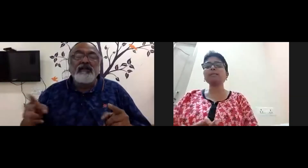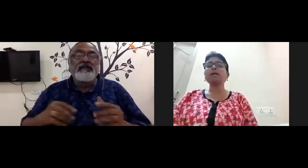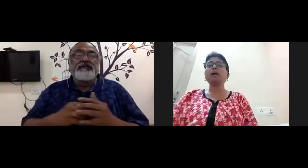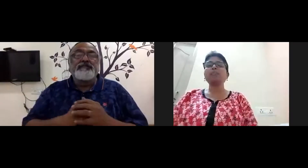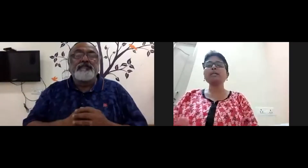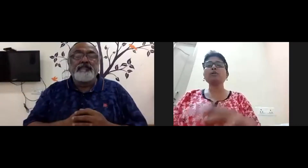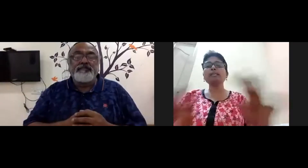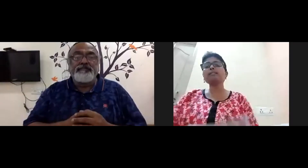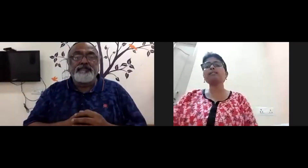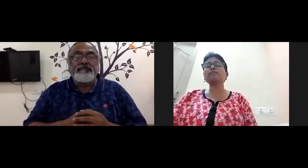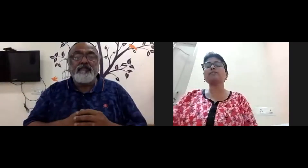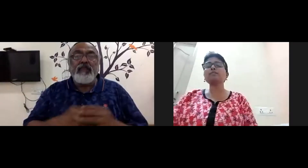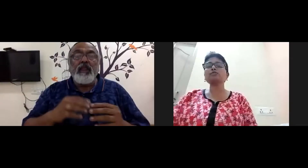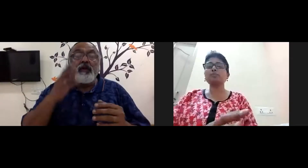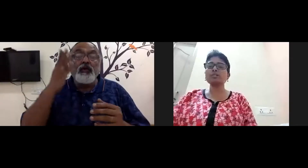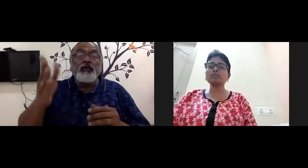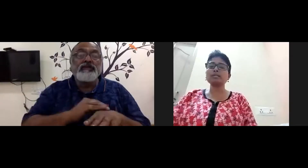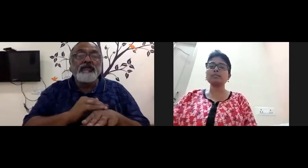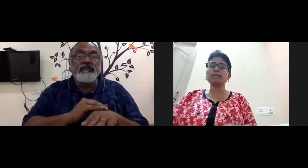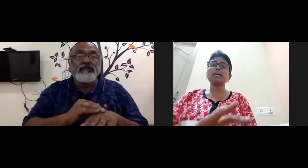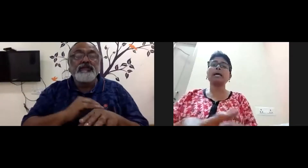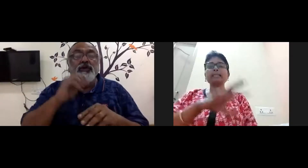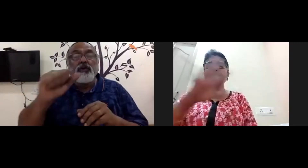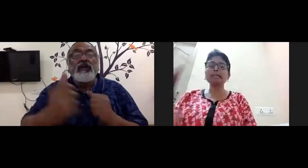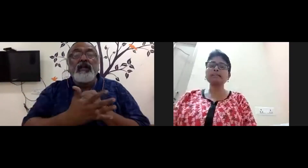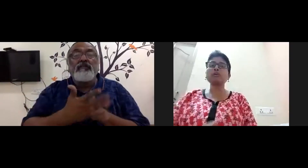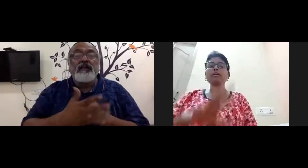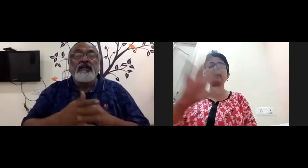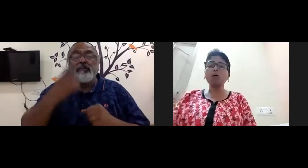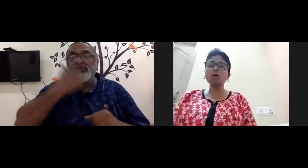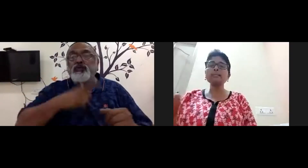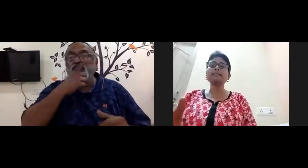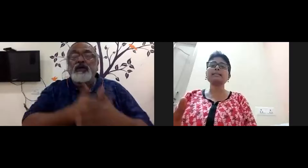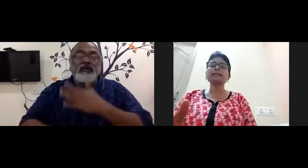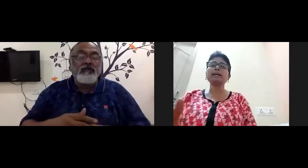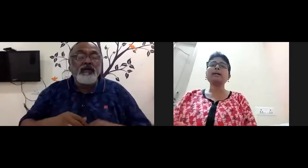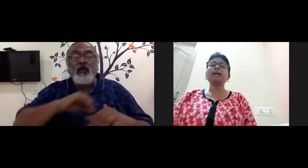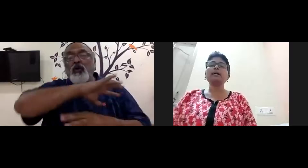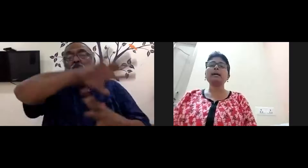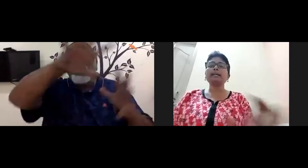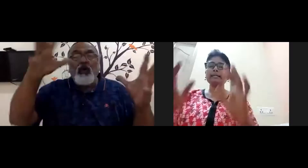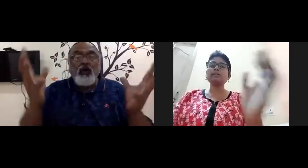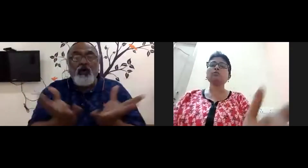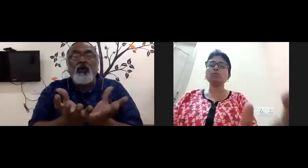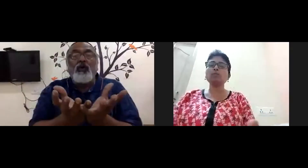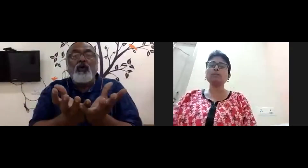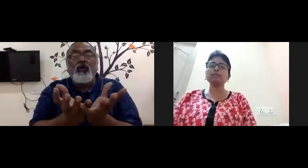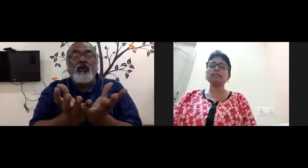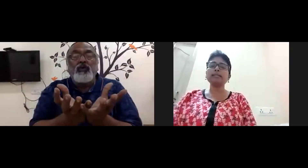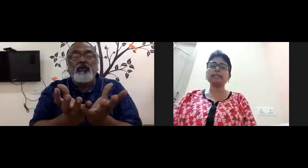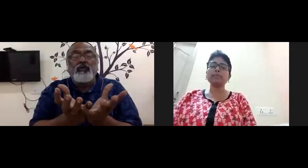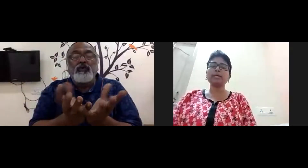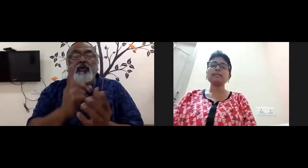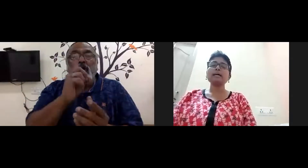departments based on their services to persons with disabilities, and then consolidate all these data and get into a